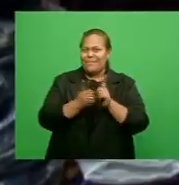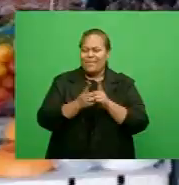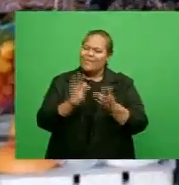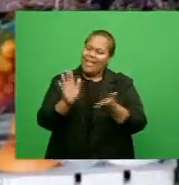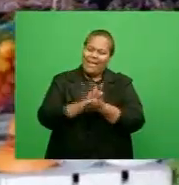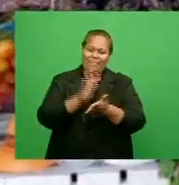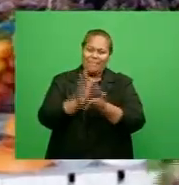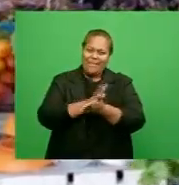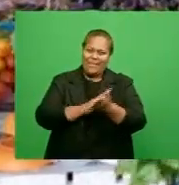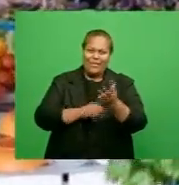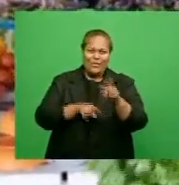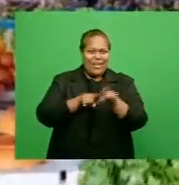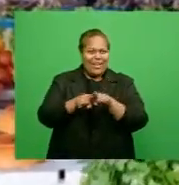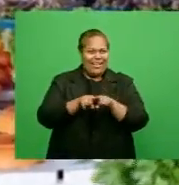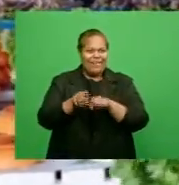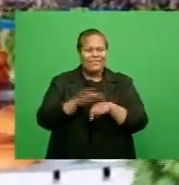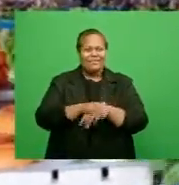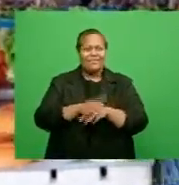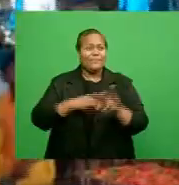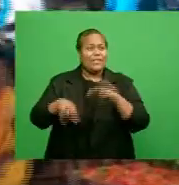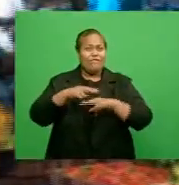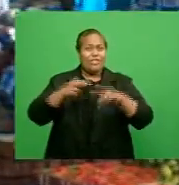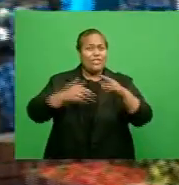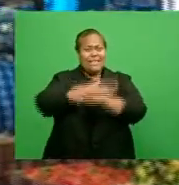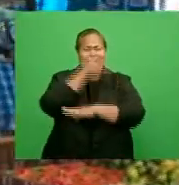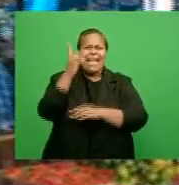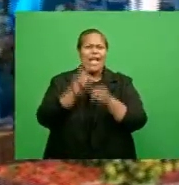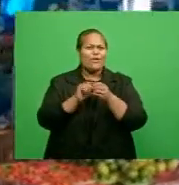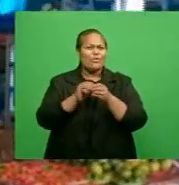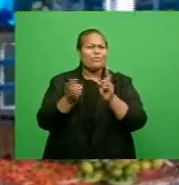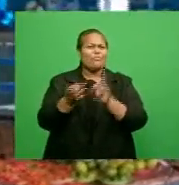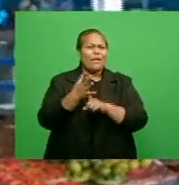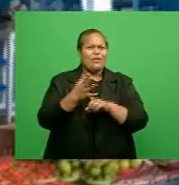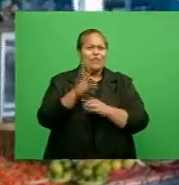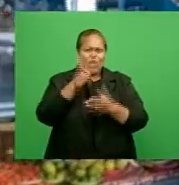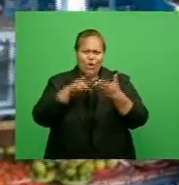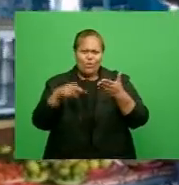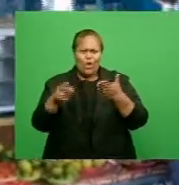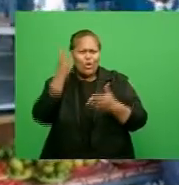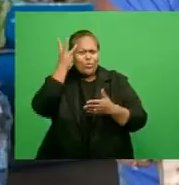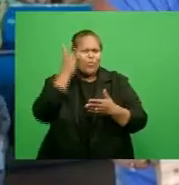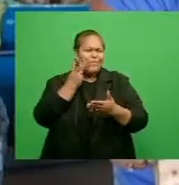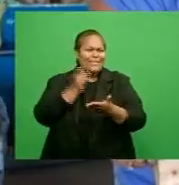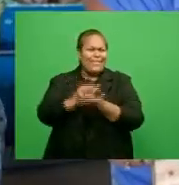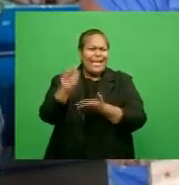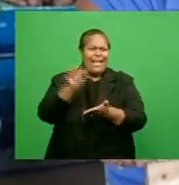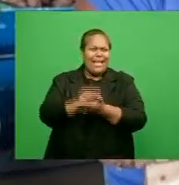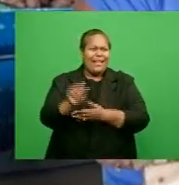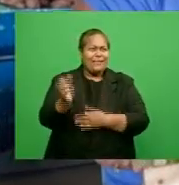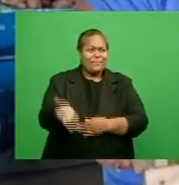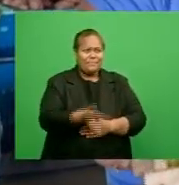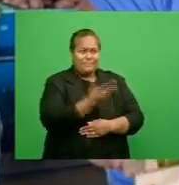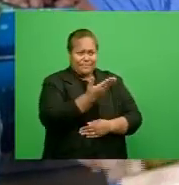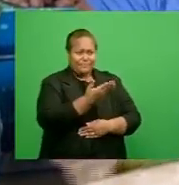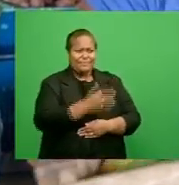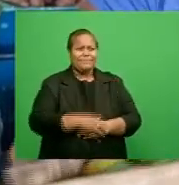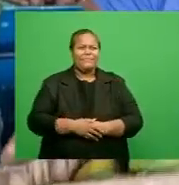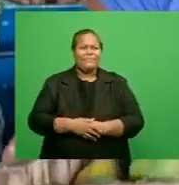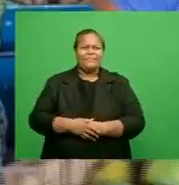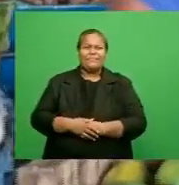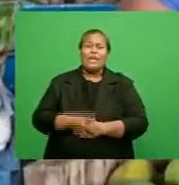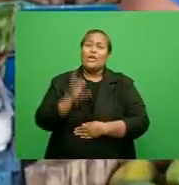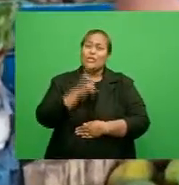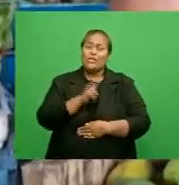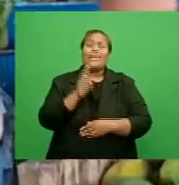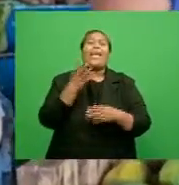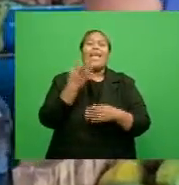run. Meanwhile, Fiji Day is extra special for a Nosori market vendor, Andi Viti Tuvakaikoya, as she will be marking her